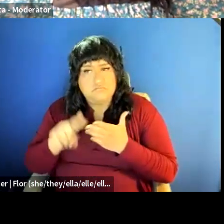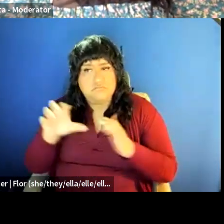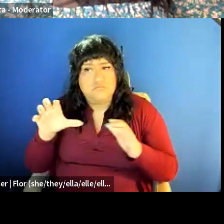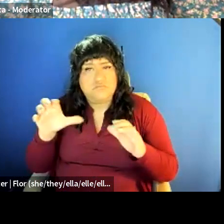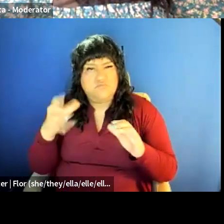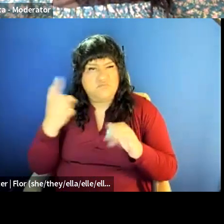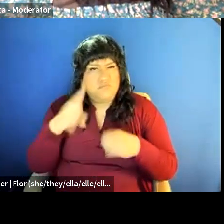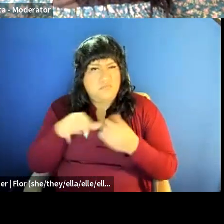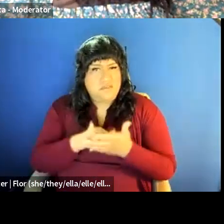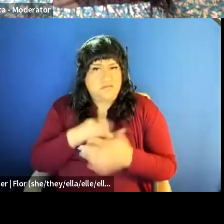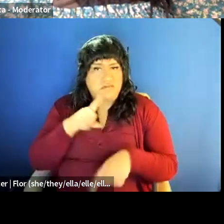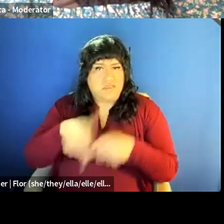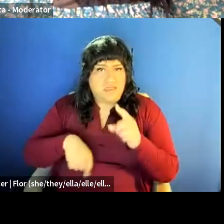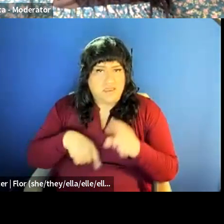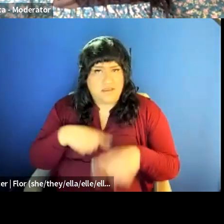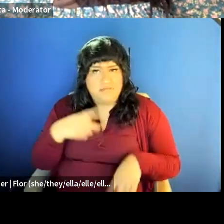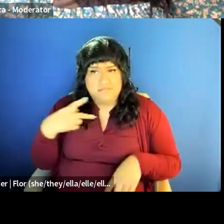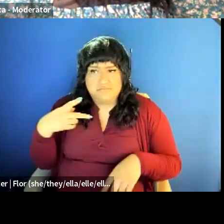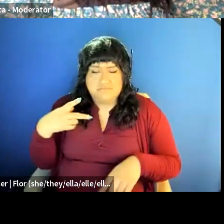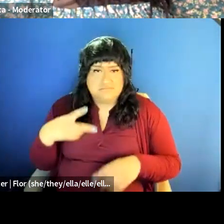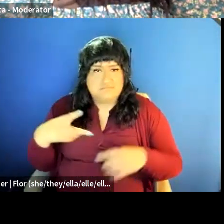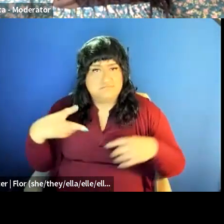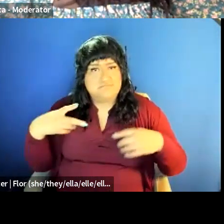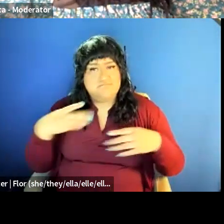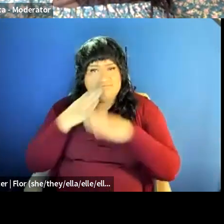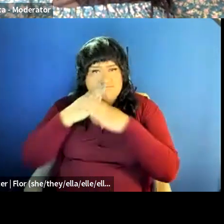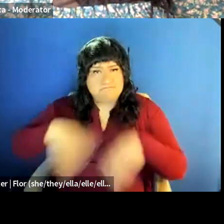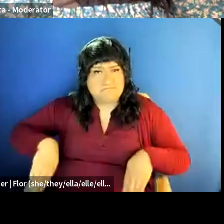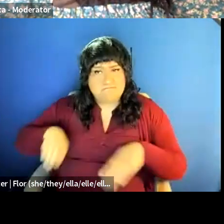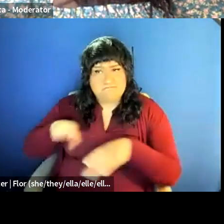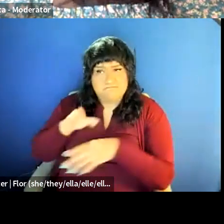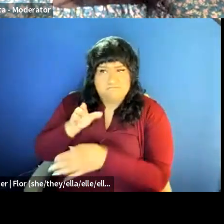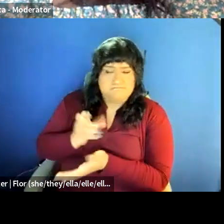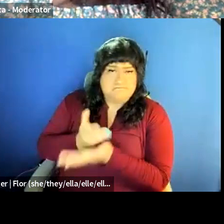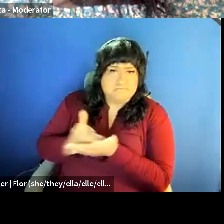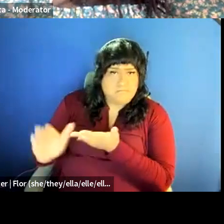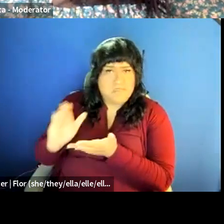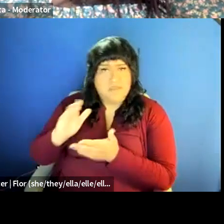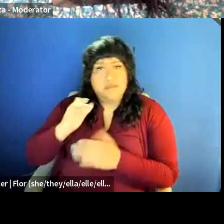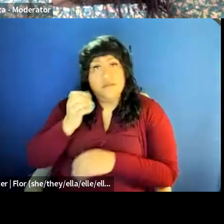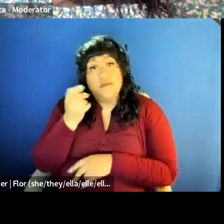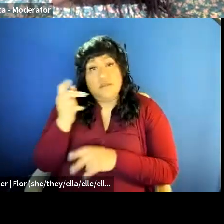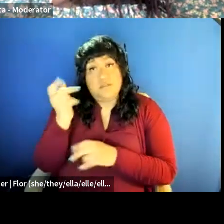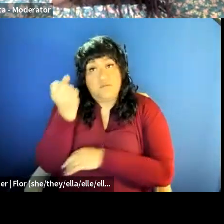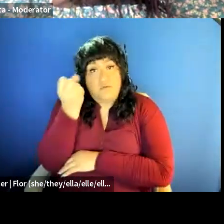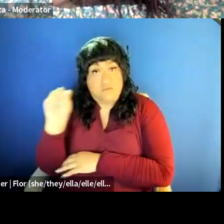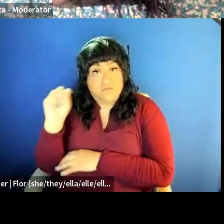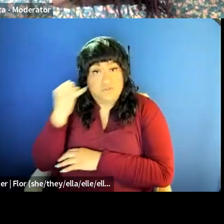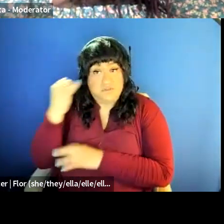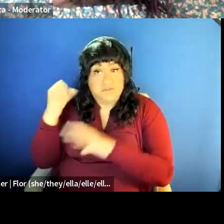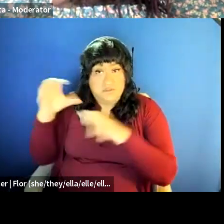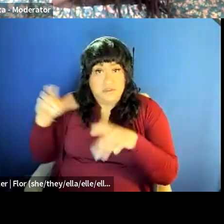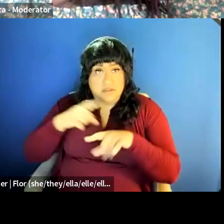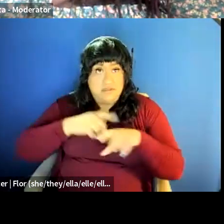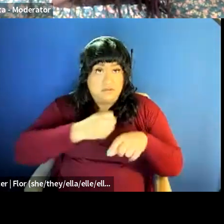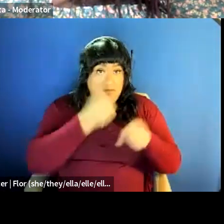you can silence a revolutionary, but you can't silence a revolution. And many of the unhoused community were very disturbed and pissed off about how they